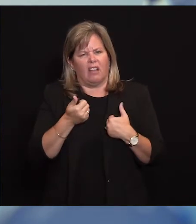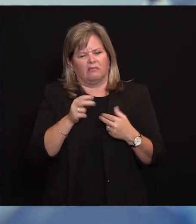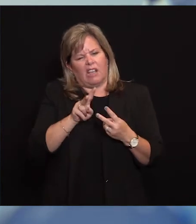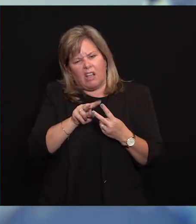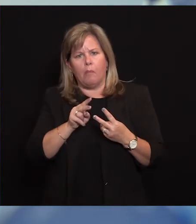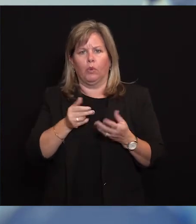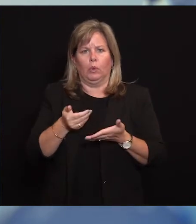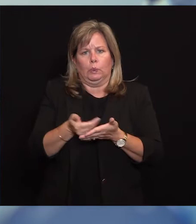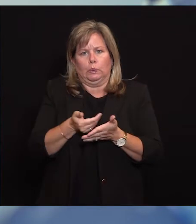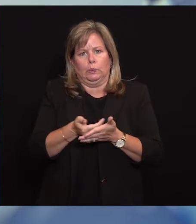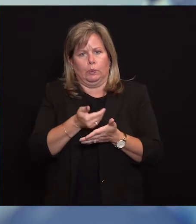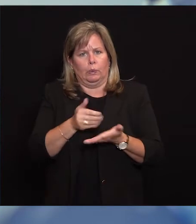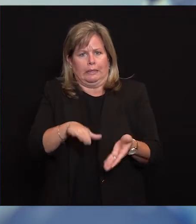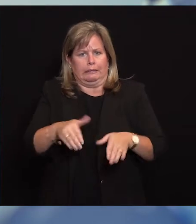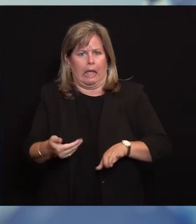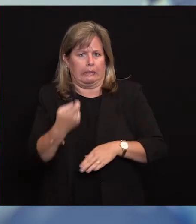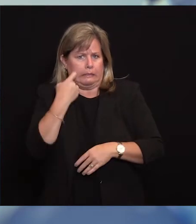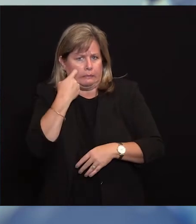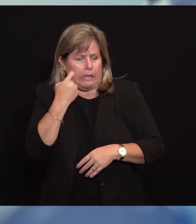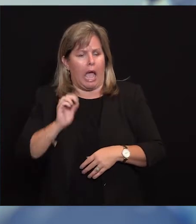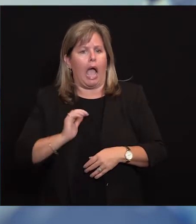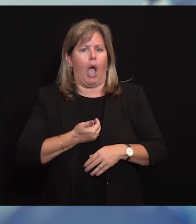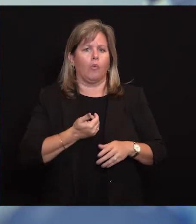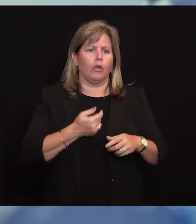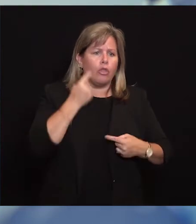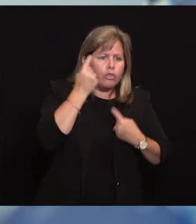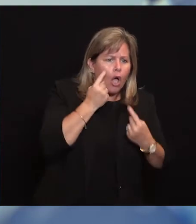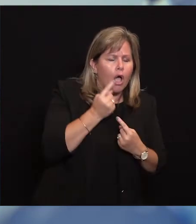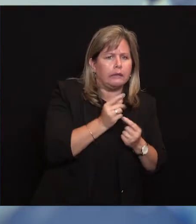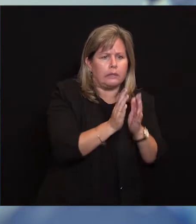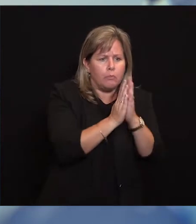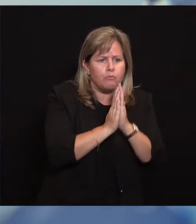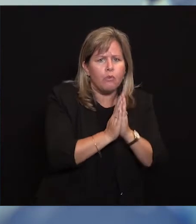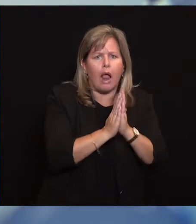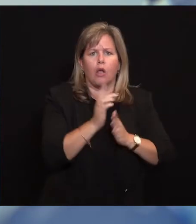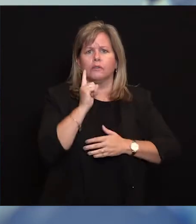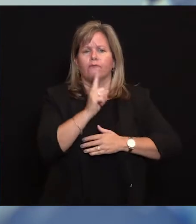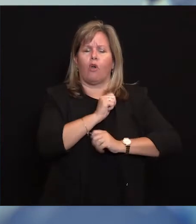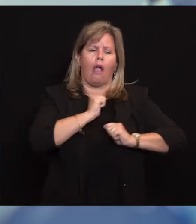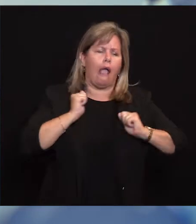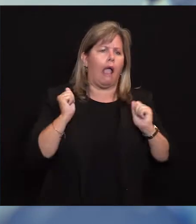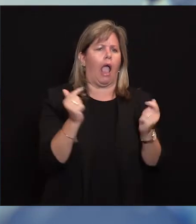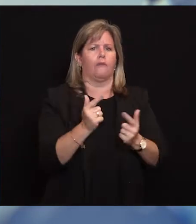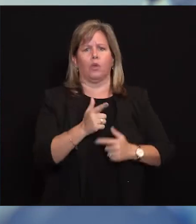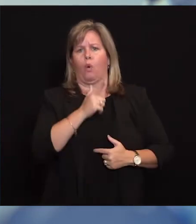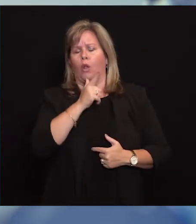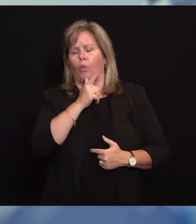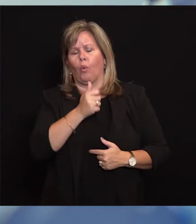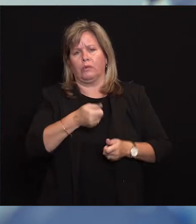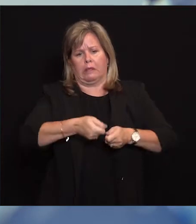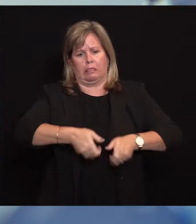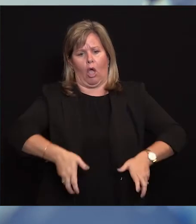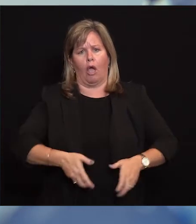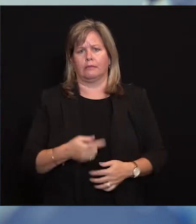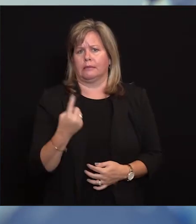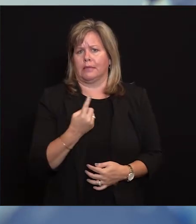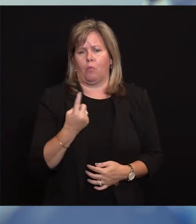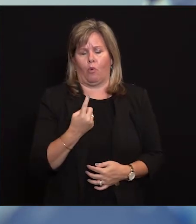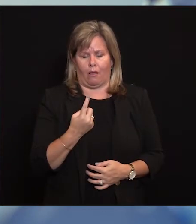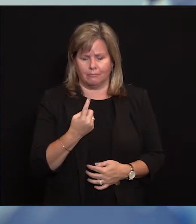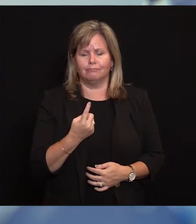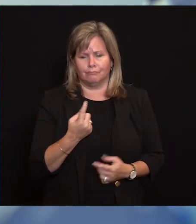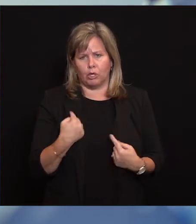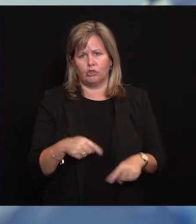of the past week. And once again, our thoughts and our prayers go out to everyone who has lost someone during the course of this